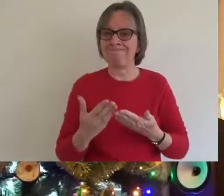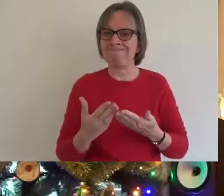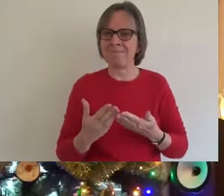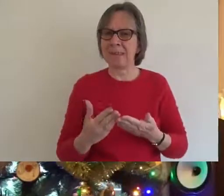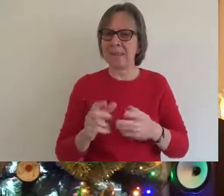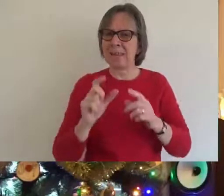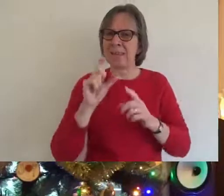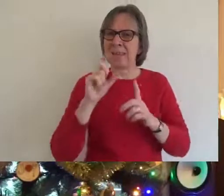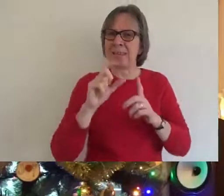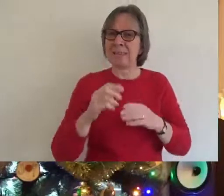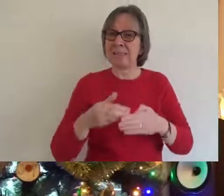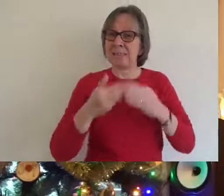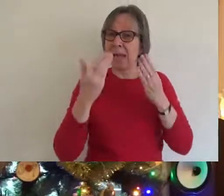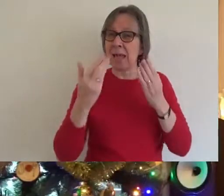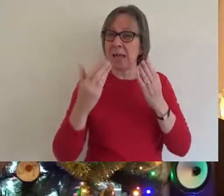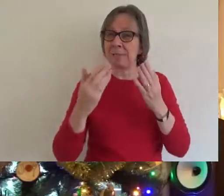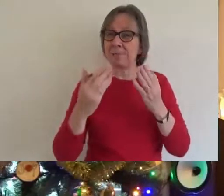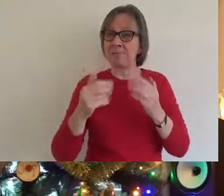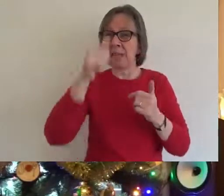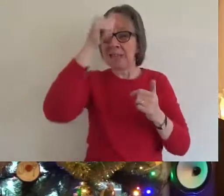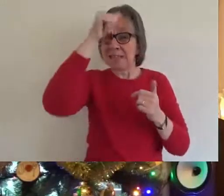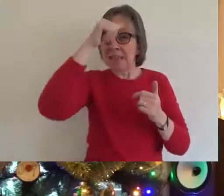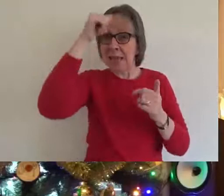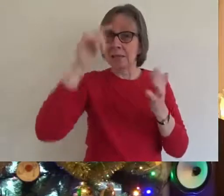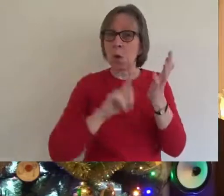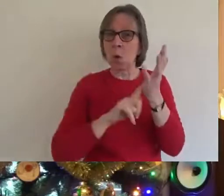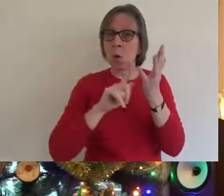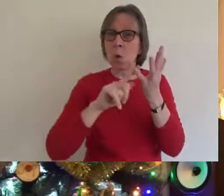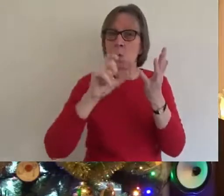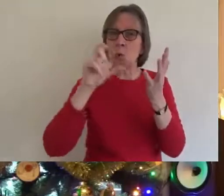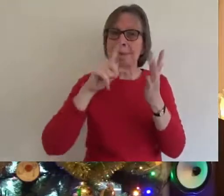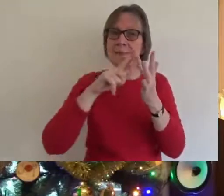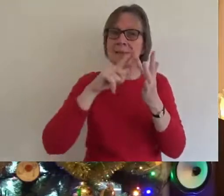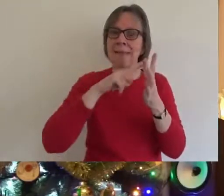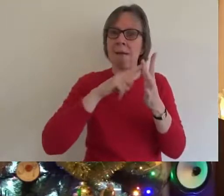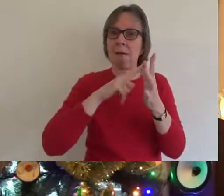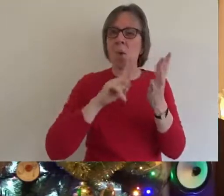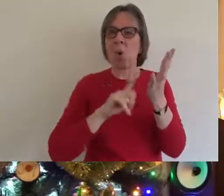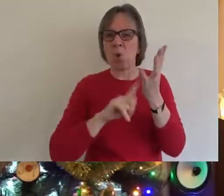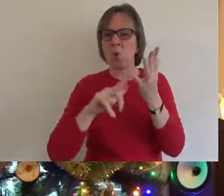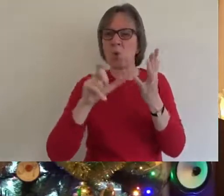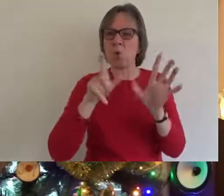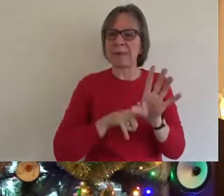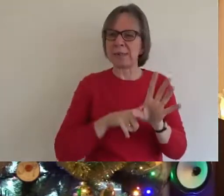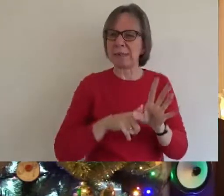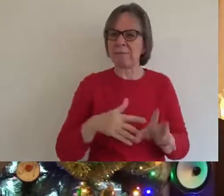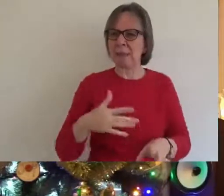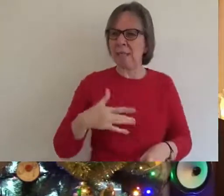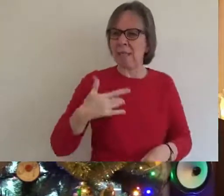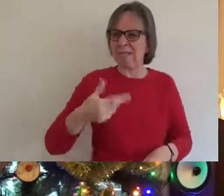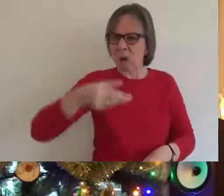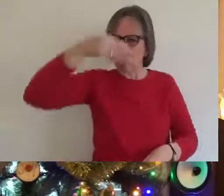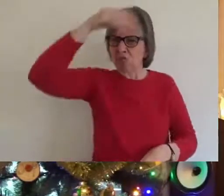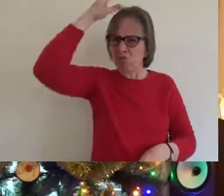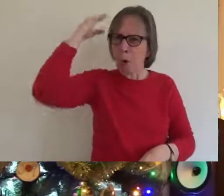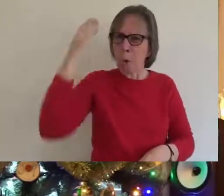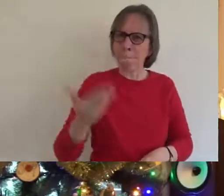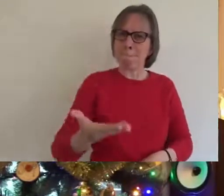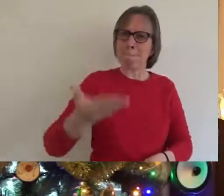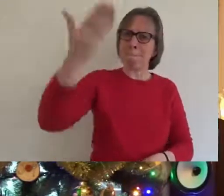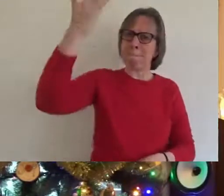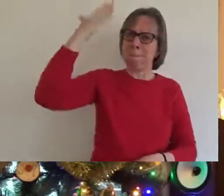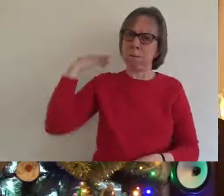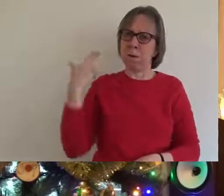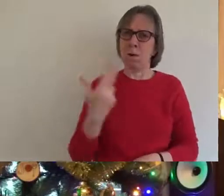Today is St. Lucia's Day, or St. Lucy's Day. Lucia lived in Rome about